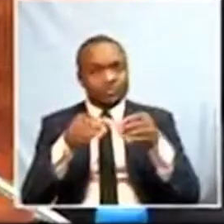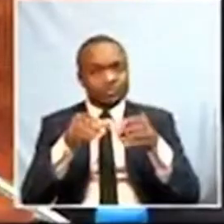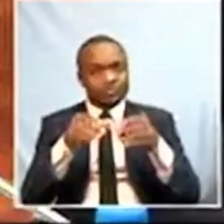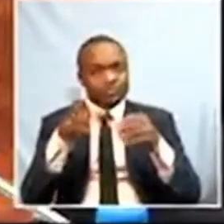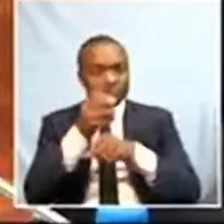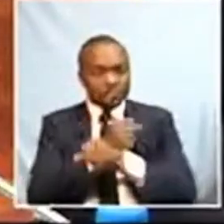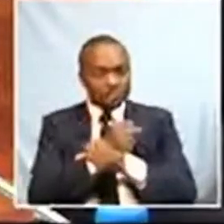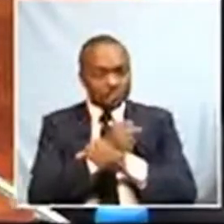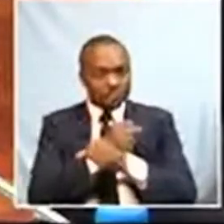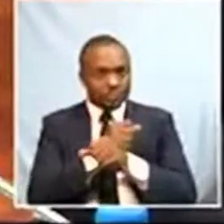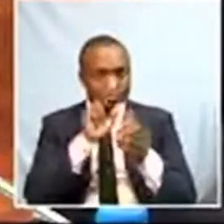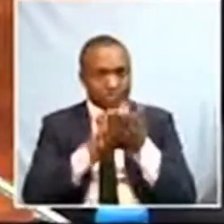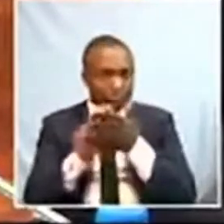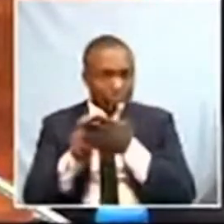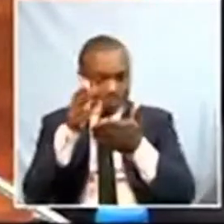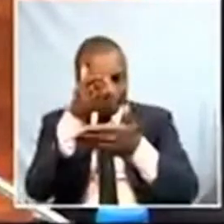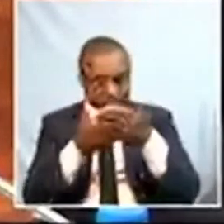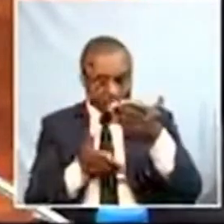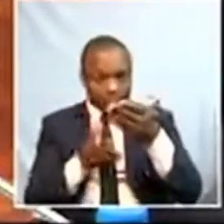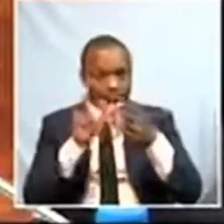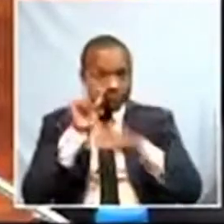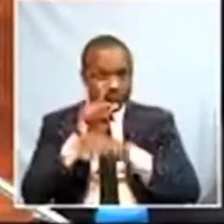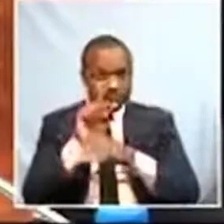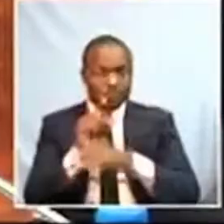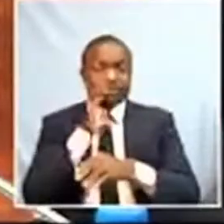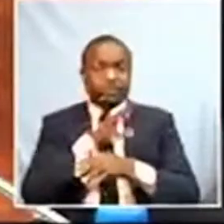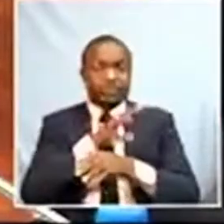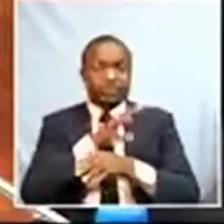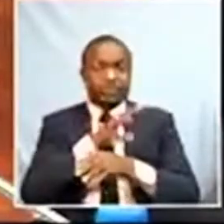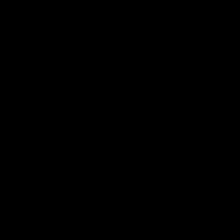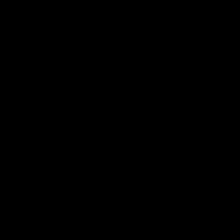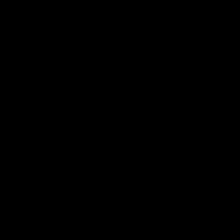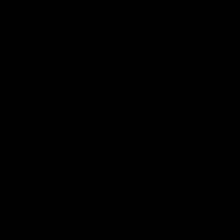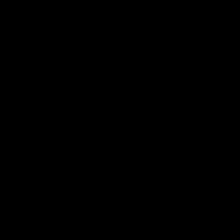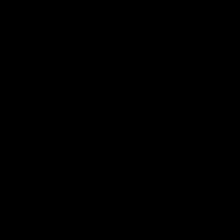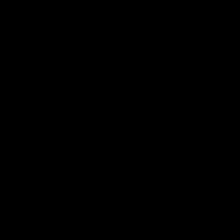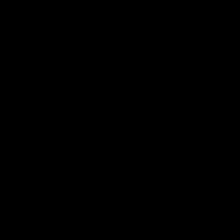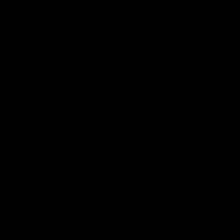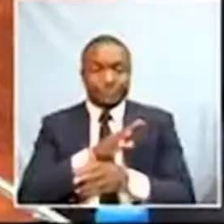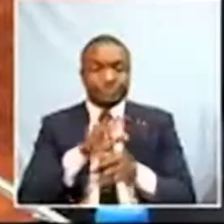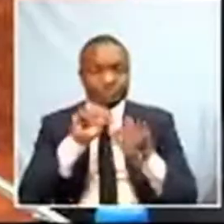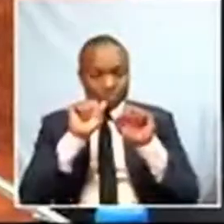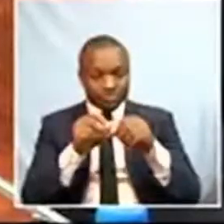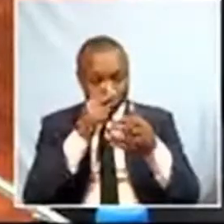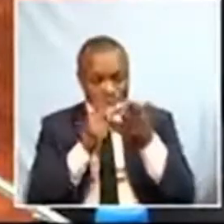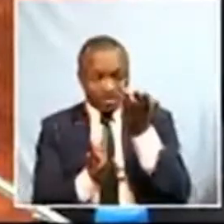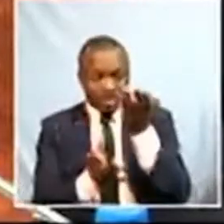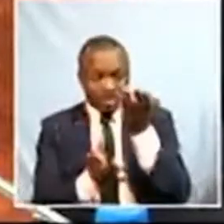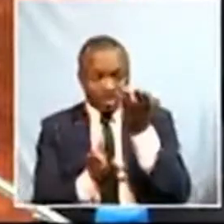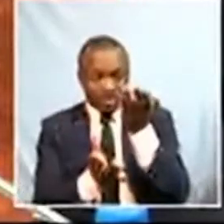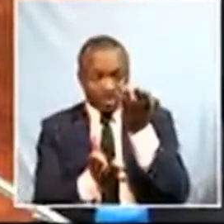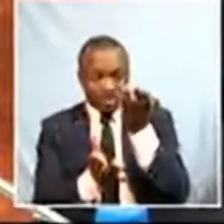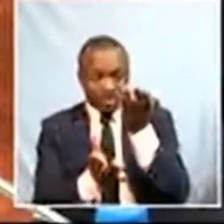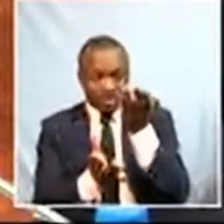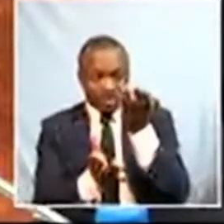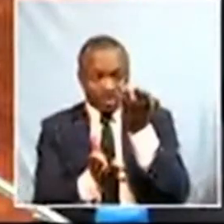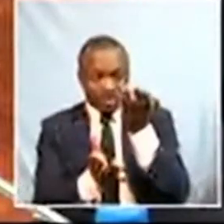approval for variation of these projects, which have since been ratified. See Appendix L.